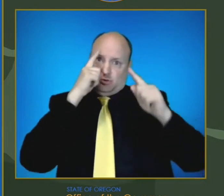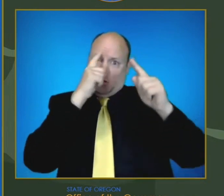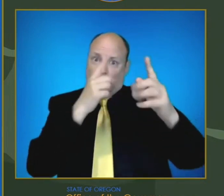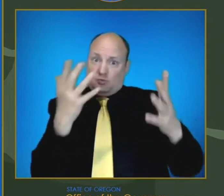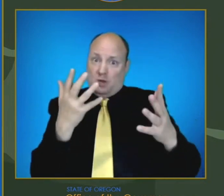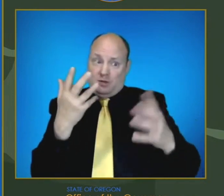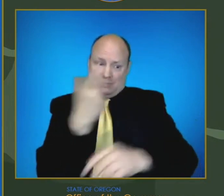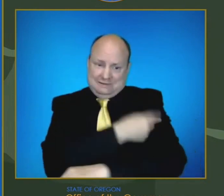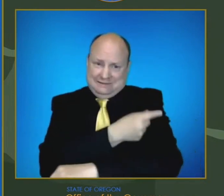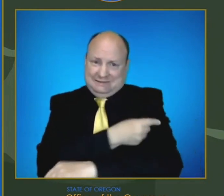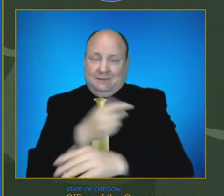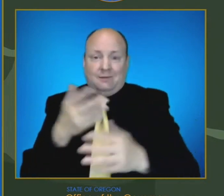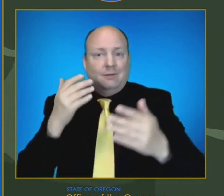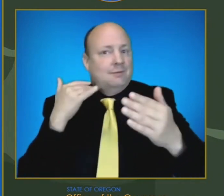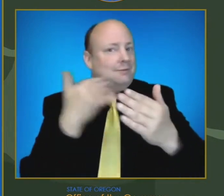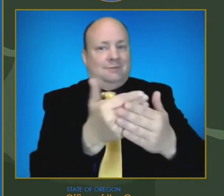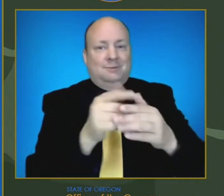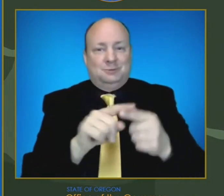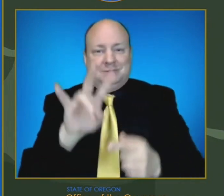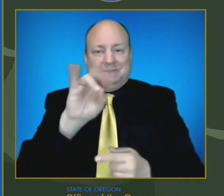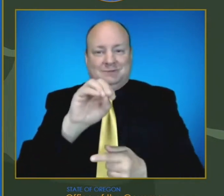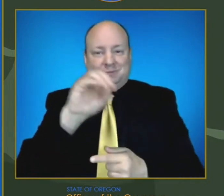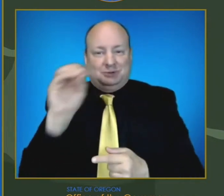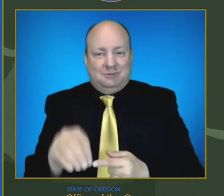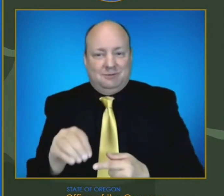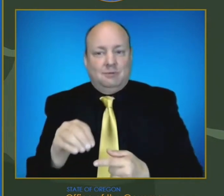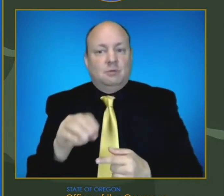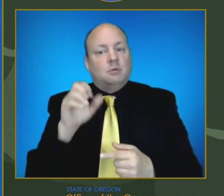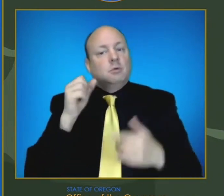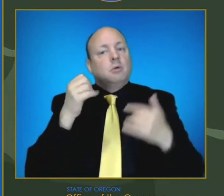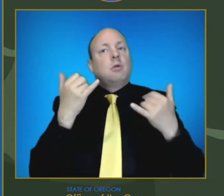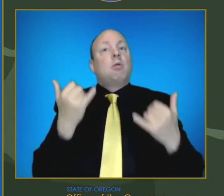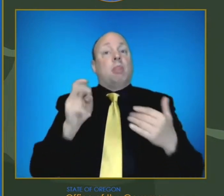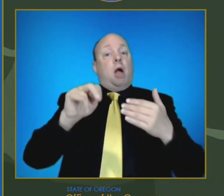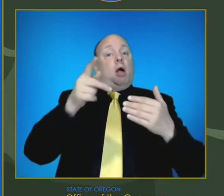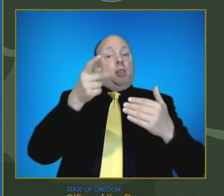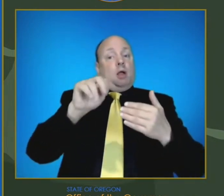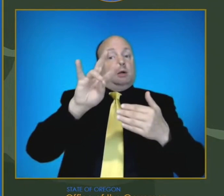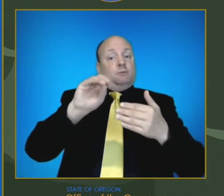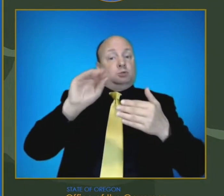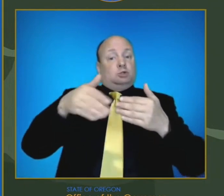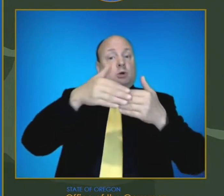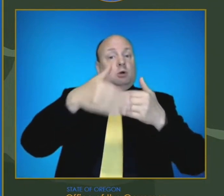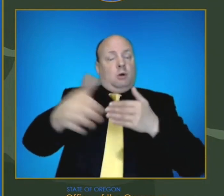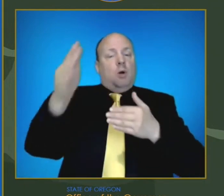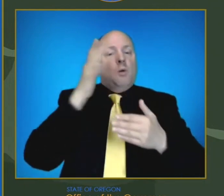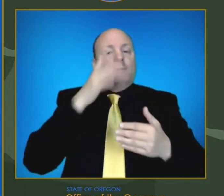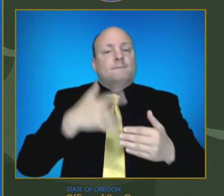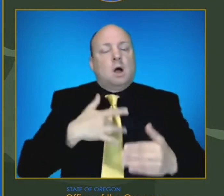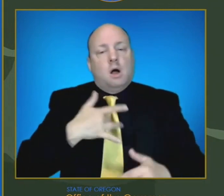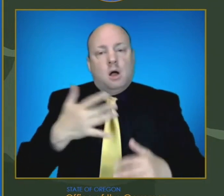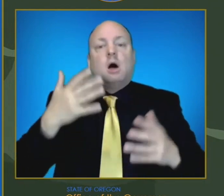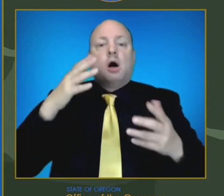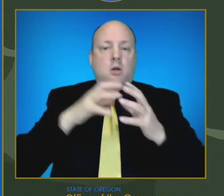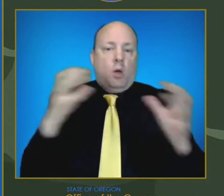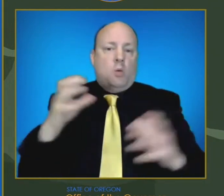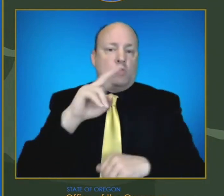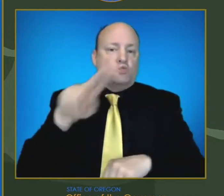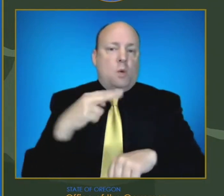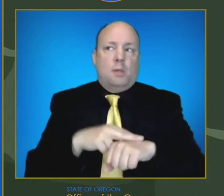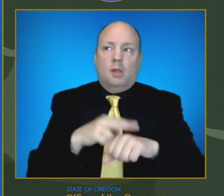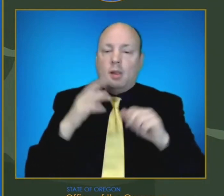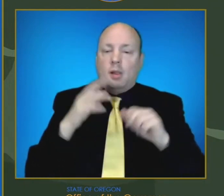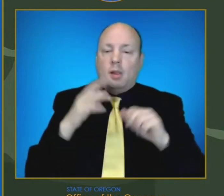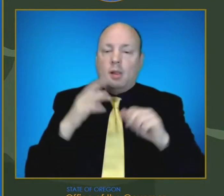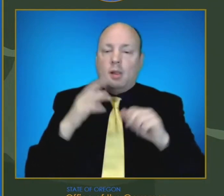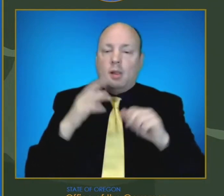normal life without the restrictions and limitations we've had to rely on to fight COVID-19 for the past year and a half. To find out where